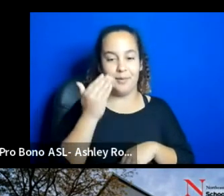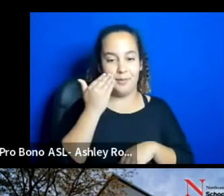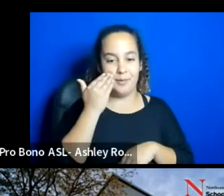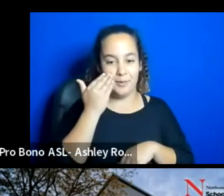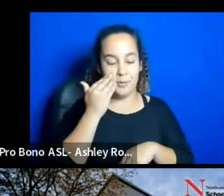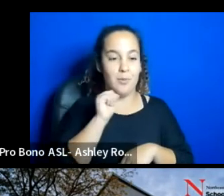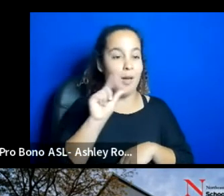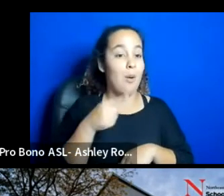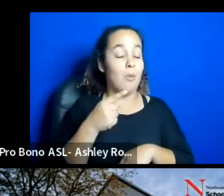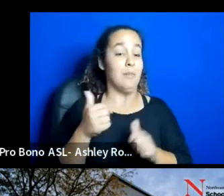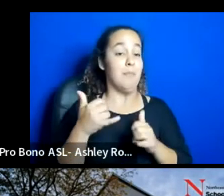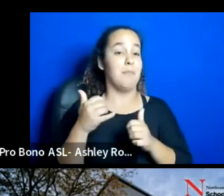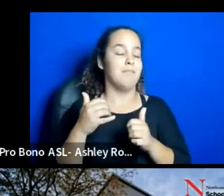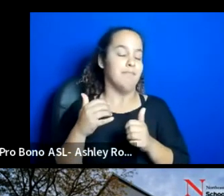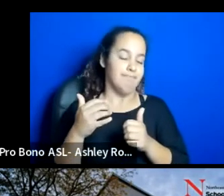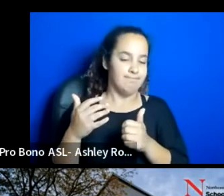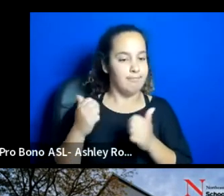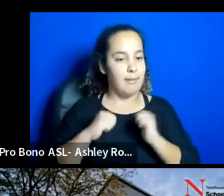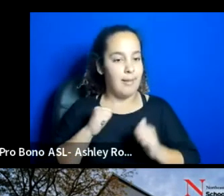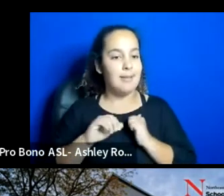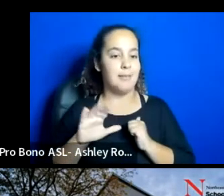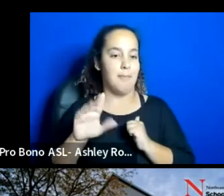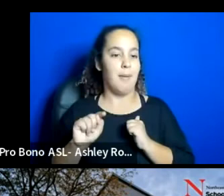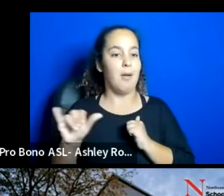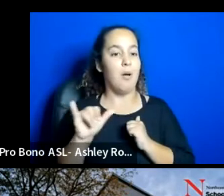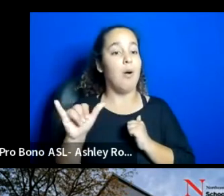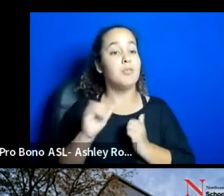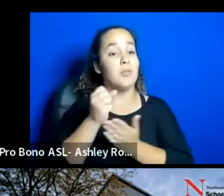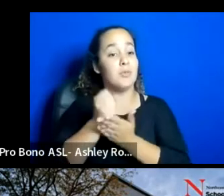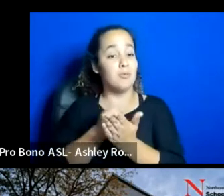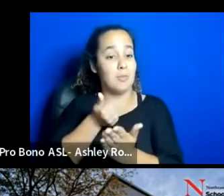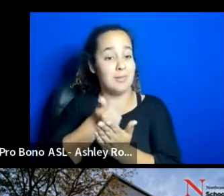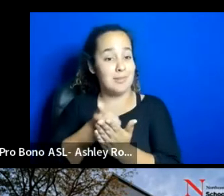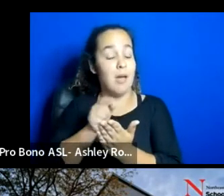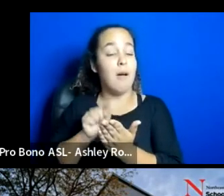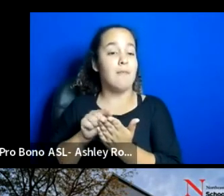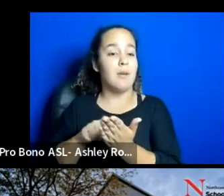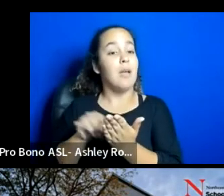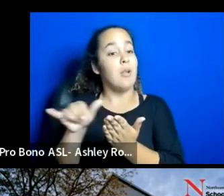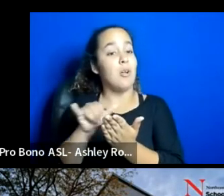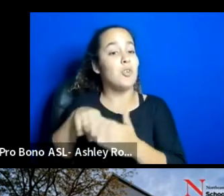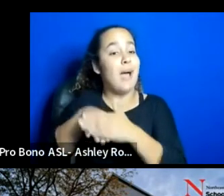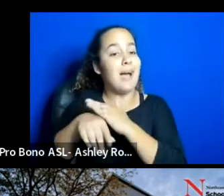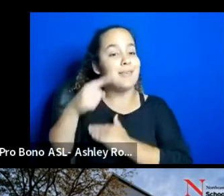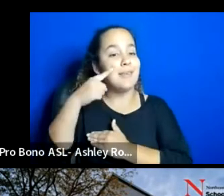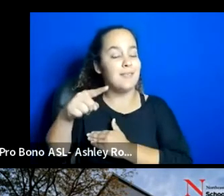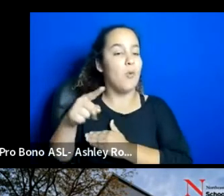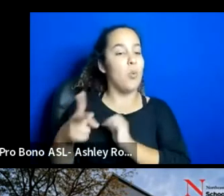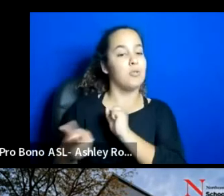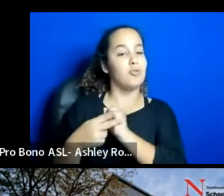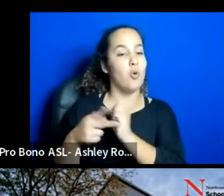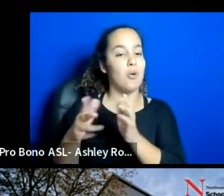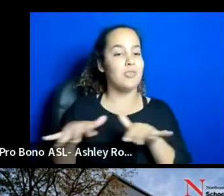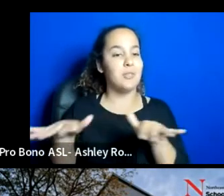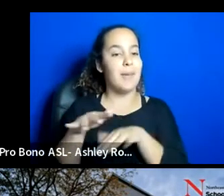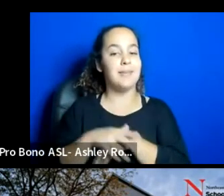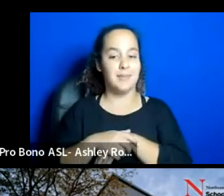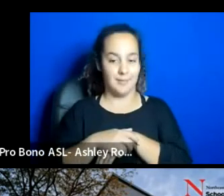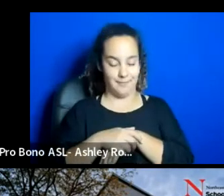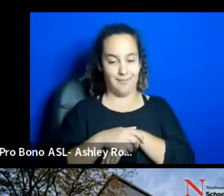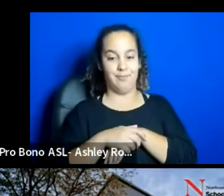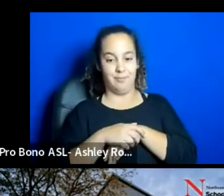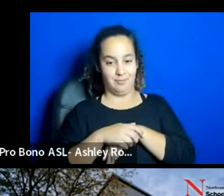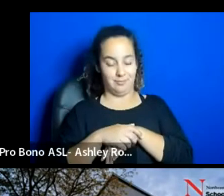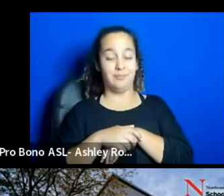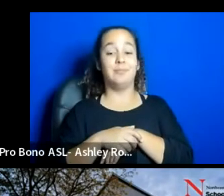print these plays and their access to storage space. And Brent writes, quote, "With business interests in London and New York,